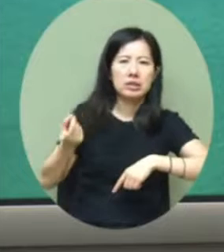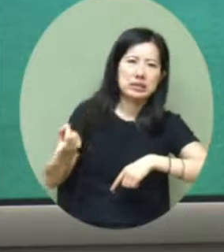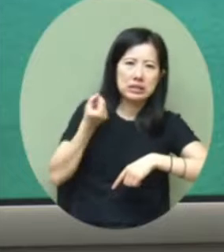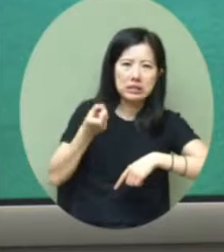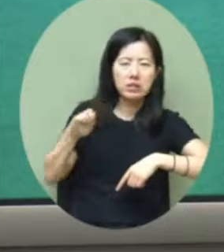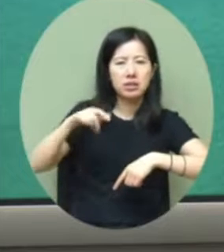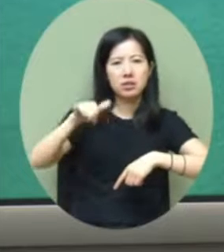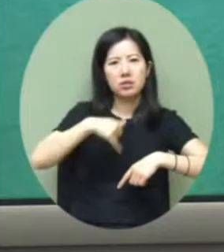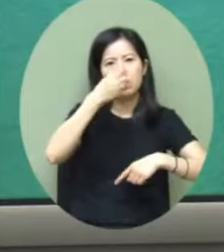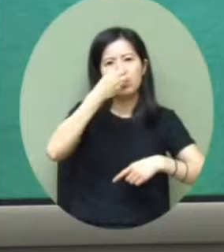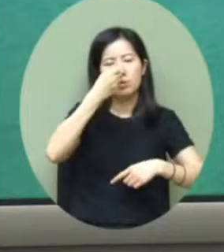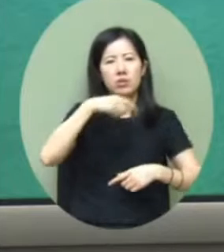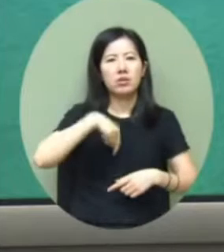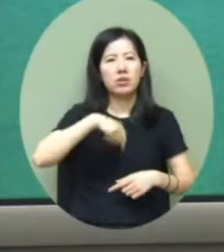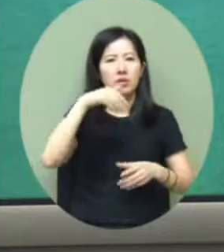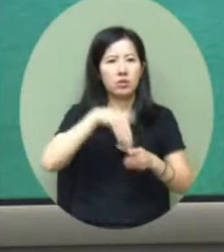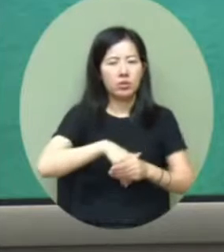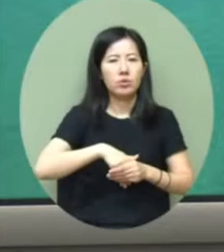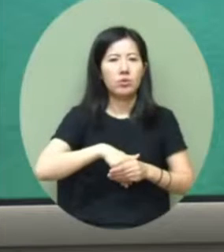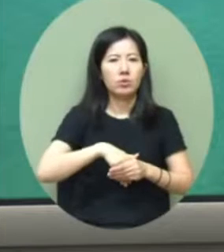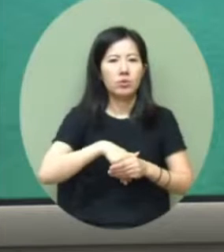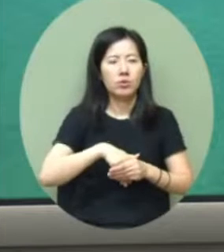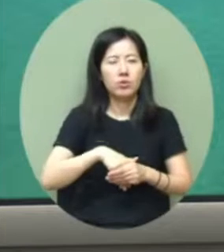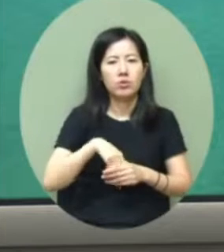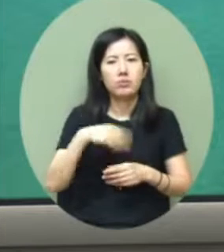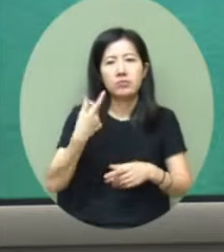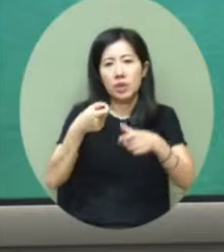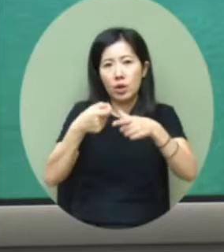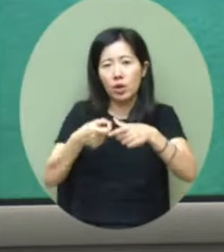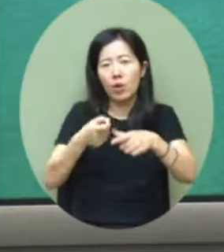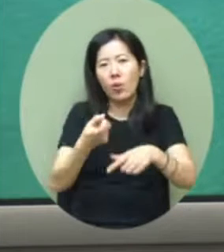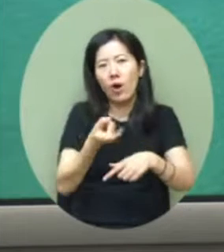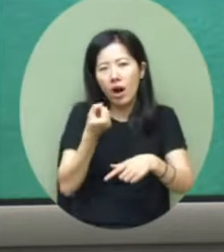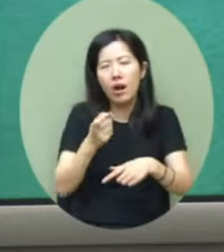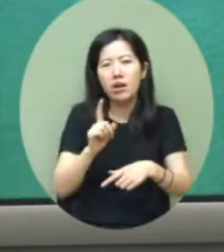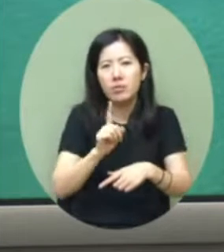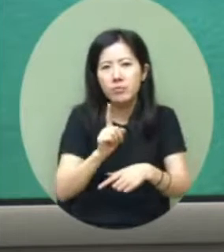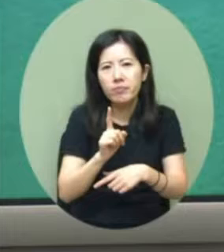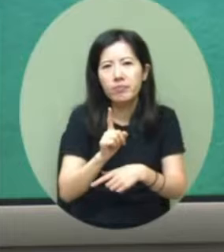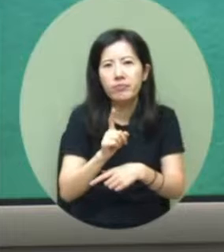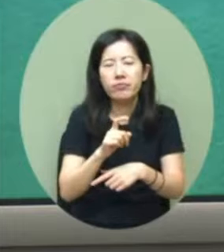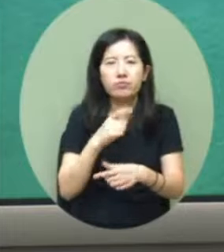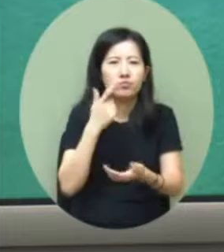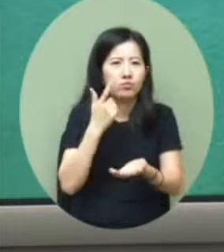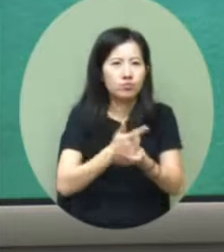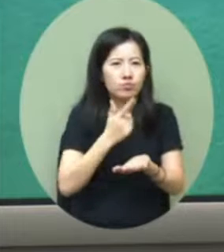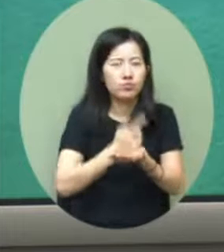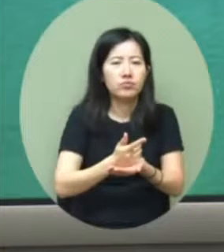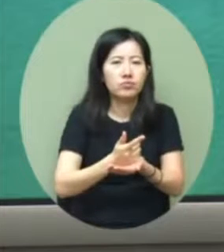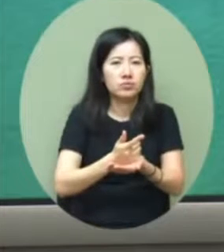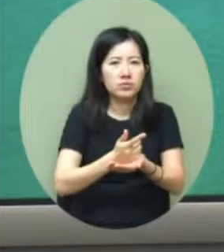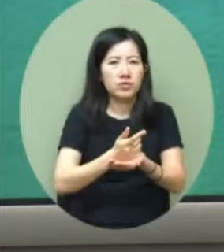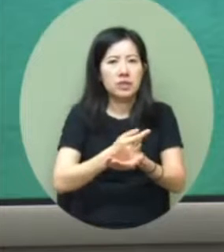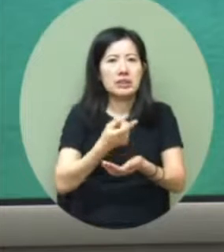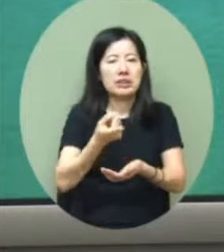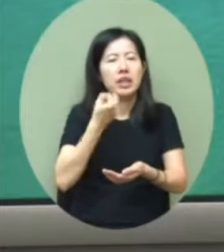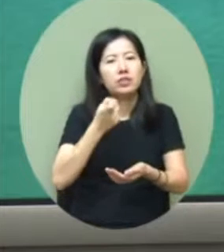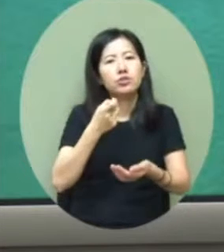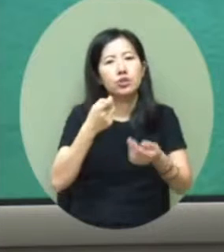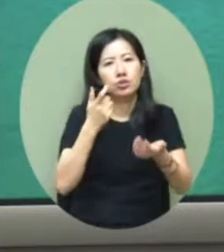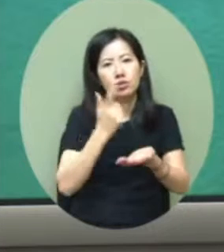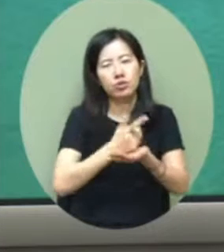enhance understanding so that they will be more interested in investing in our market. We